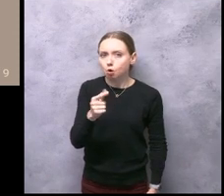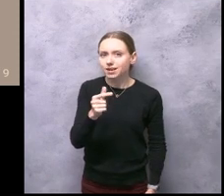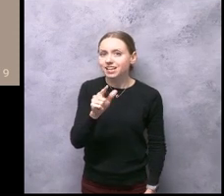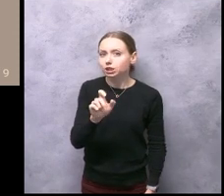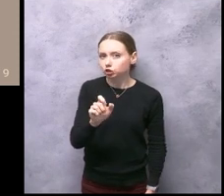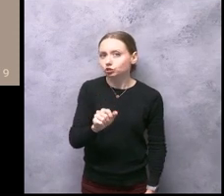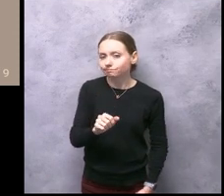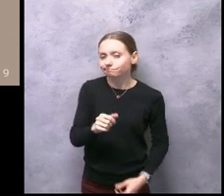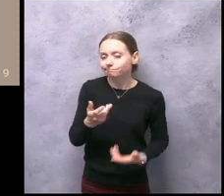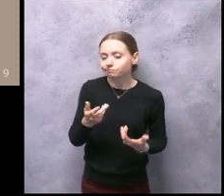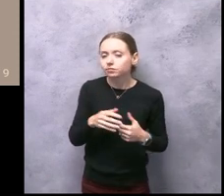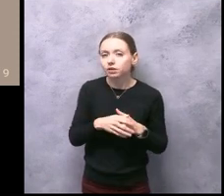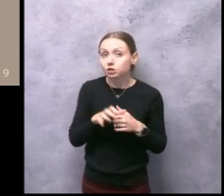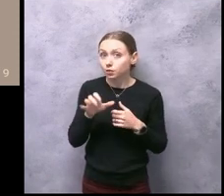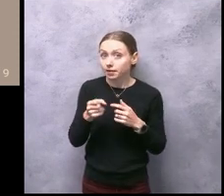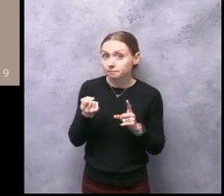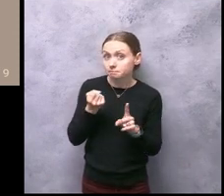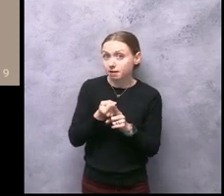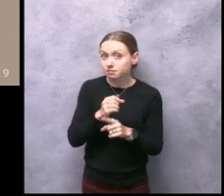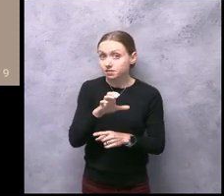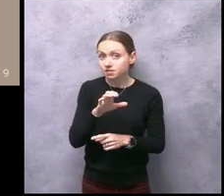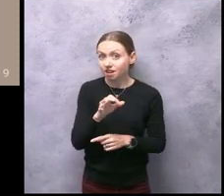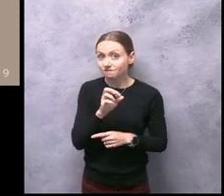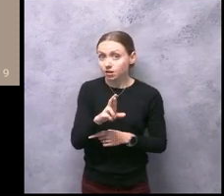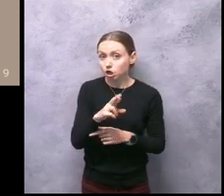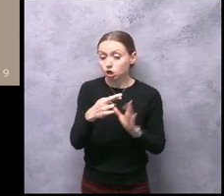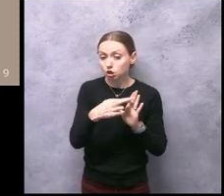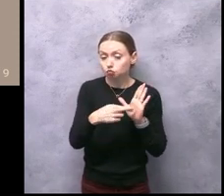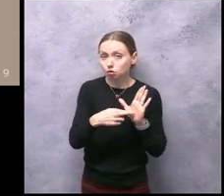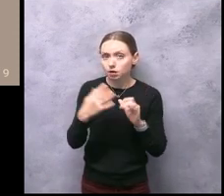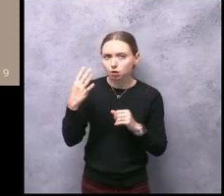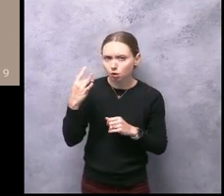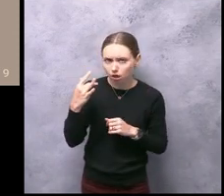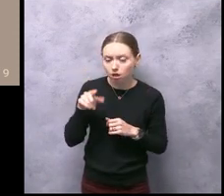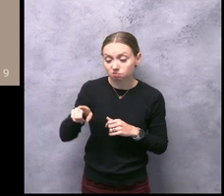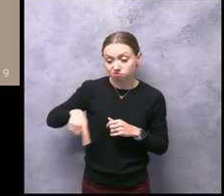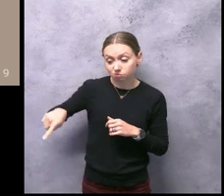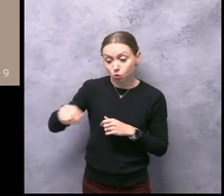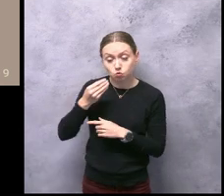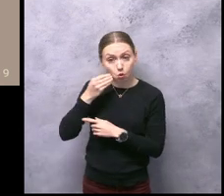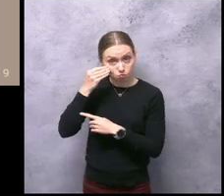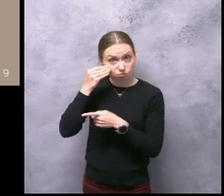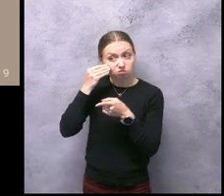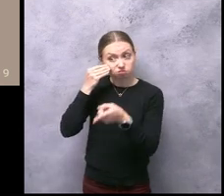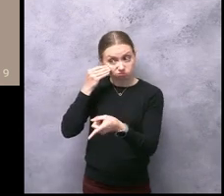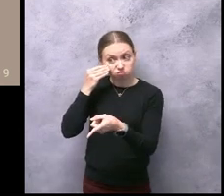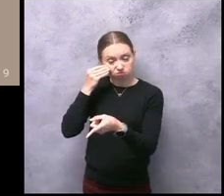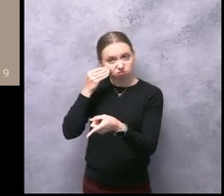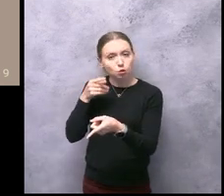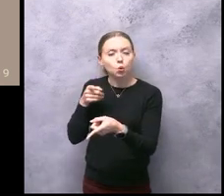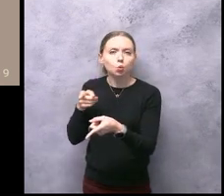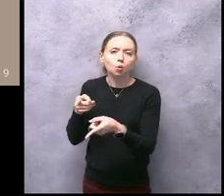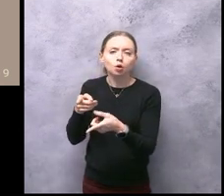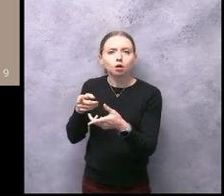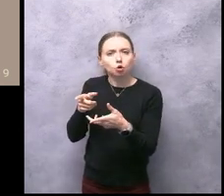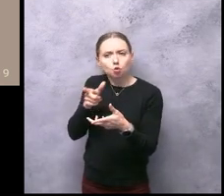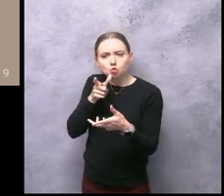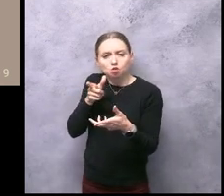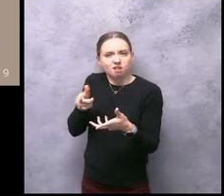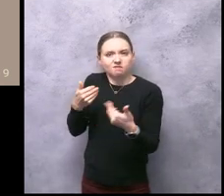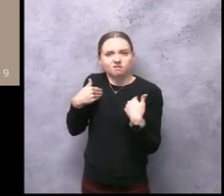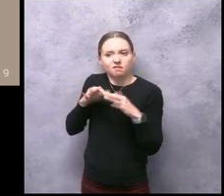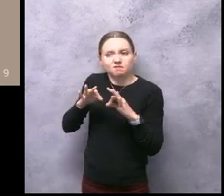this impacts Cypress enrollment because those homes that are inhabited by empty nesters with their 3%